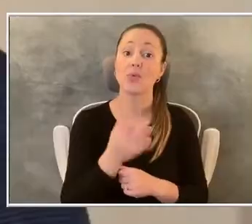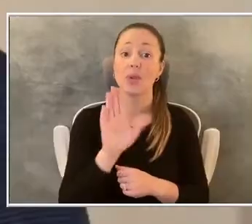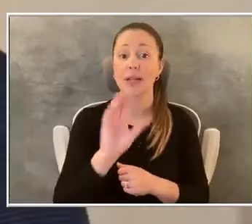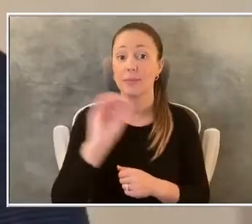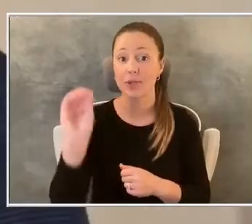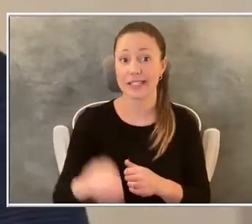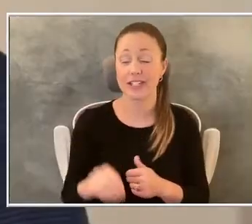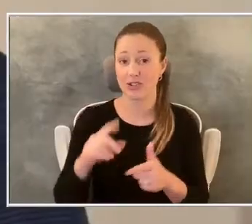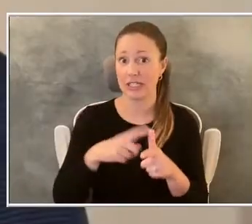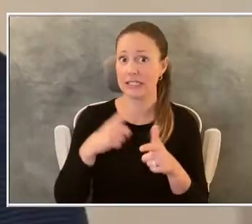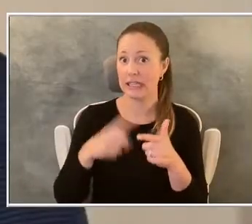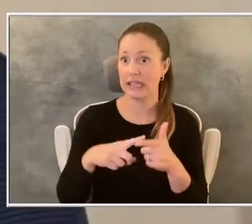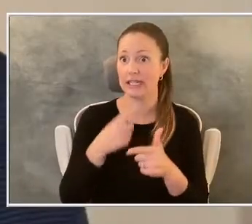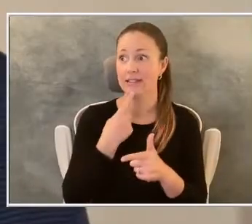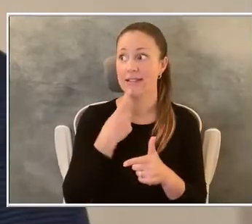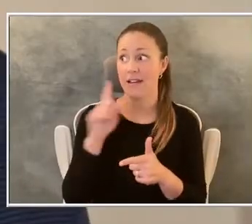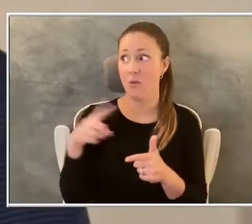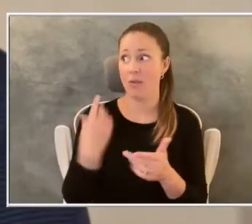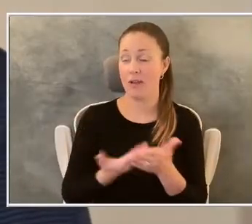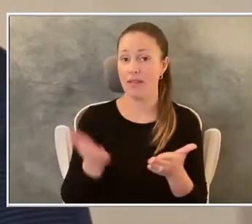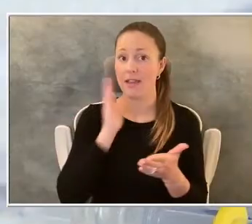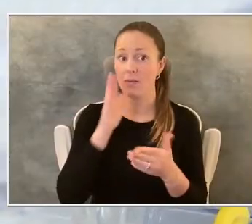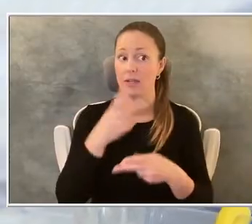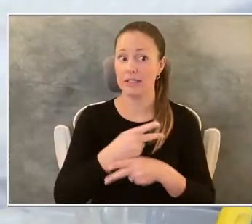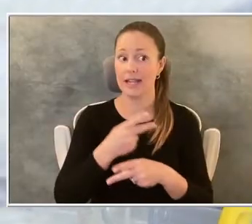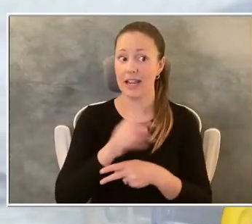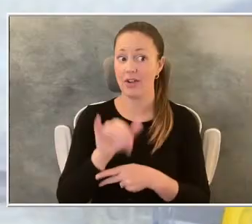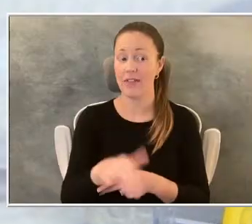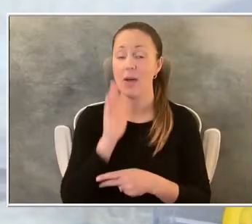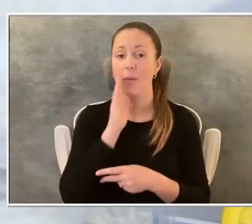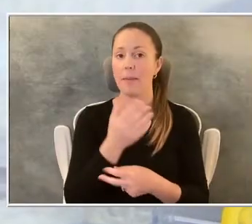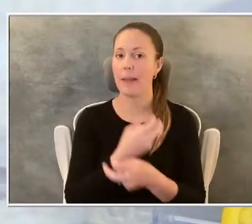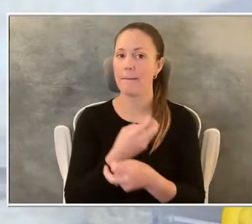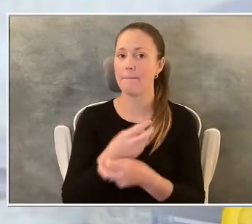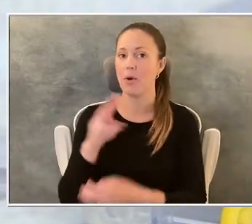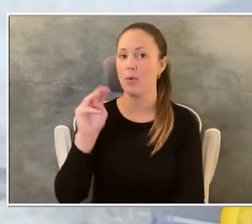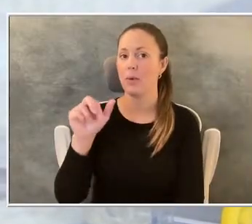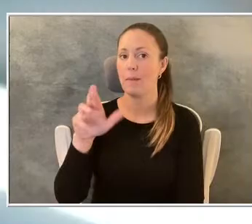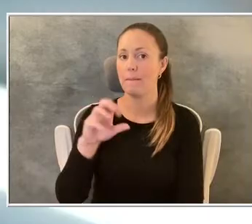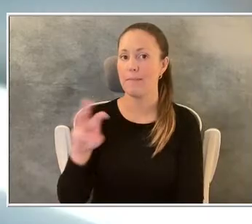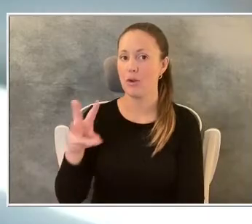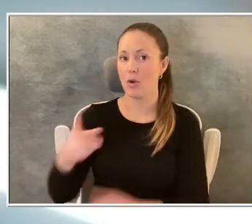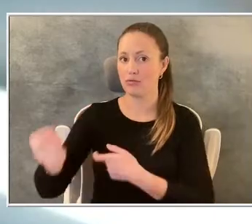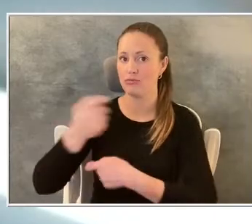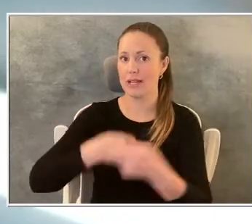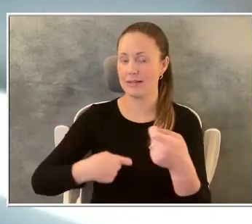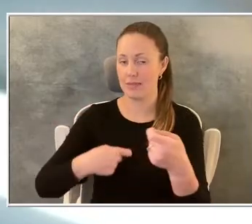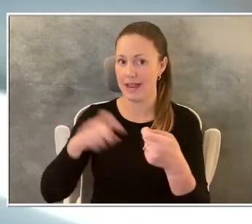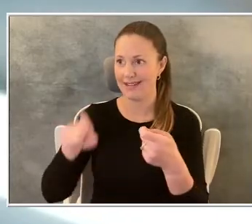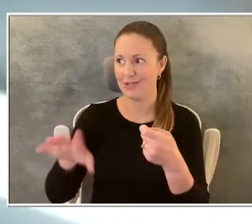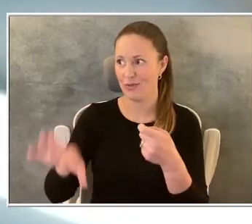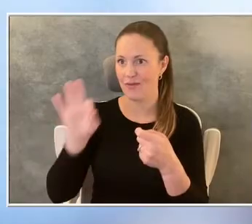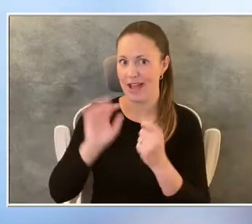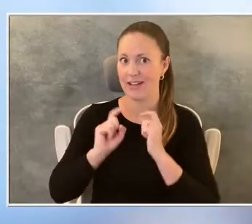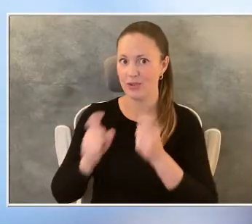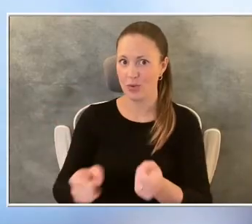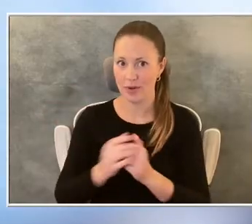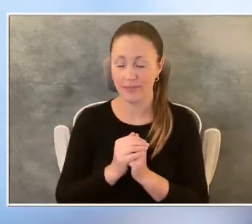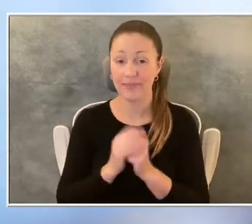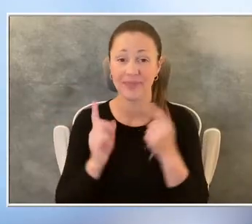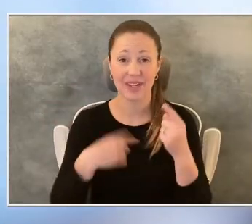that's going to take care of this is a bone marrow transplant. We're going to have to get you a donor. And just as the Belfontes have done